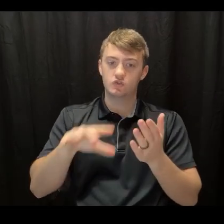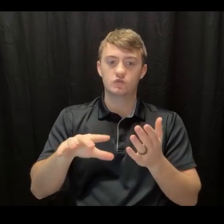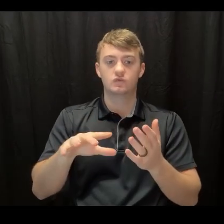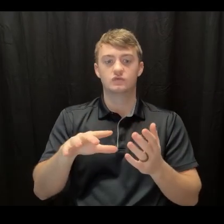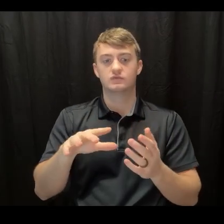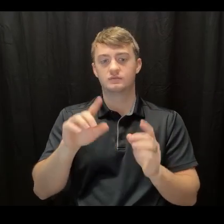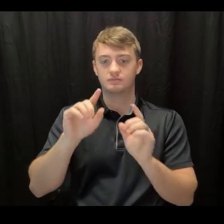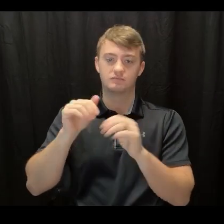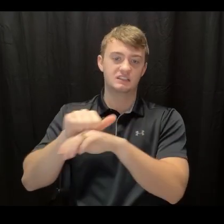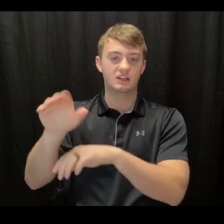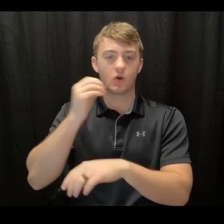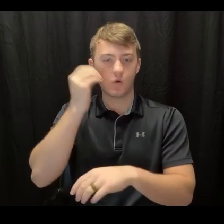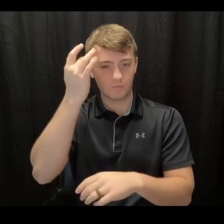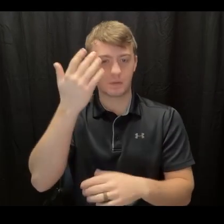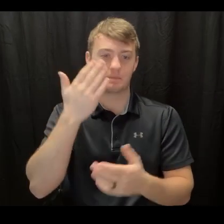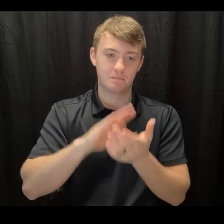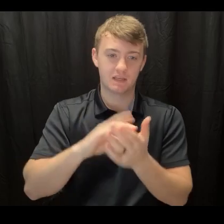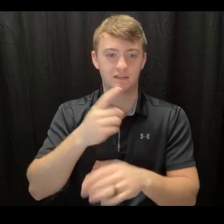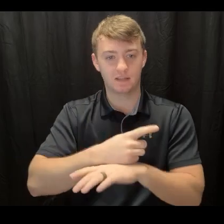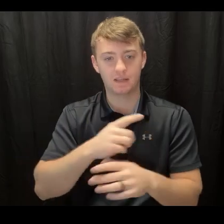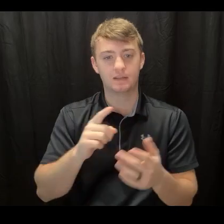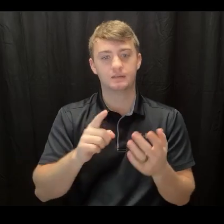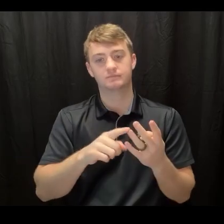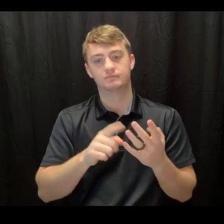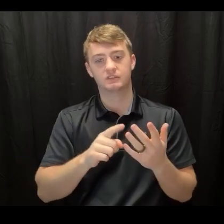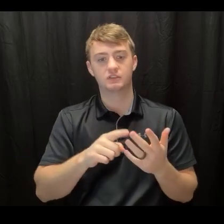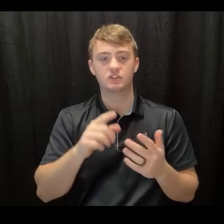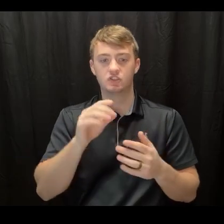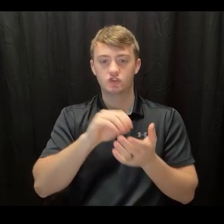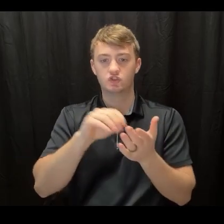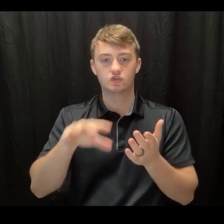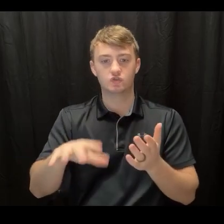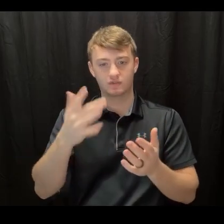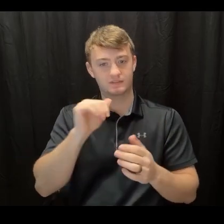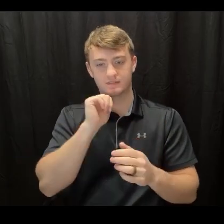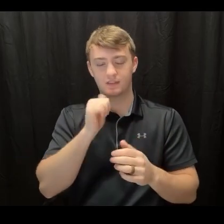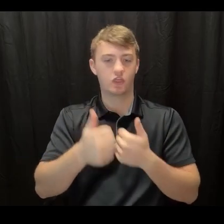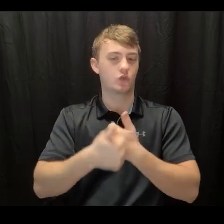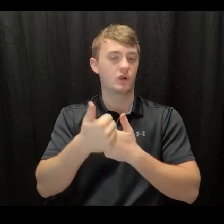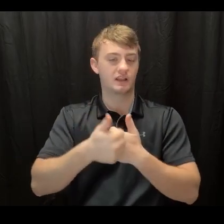allowed to return to school until a threat assessment has been completed.